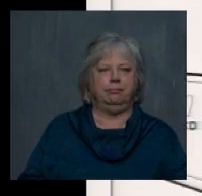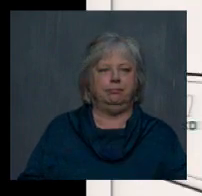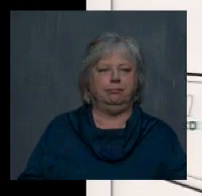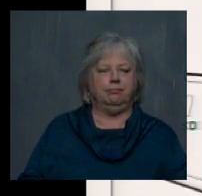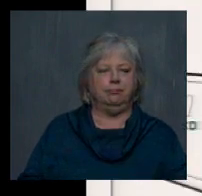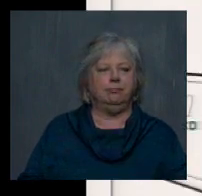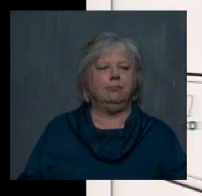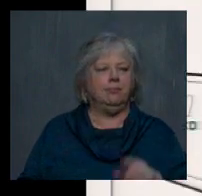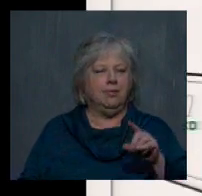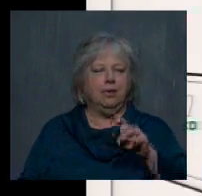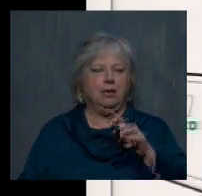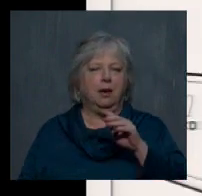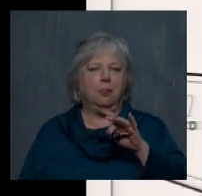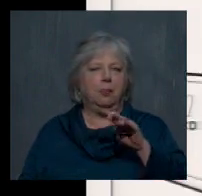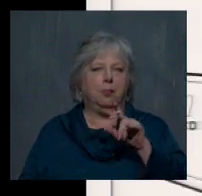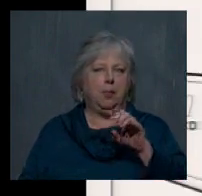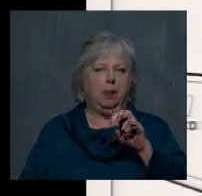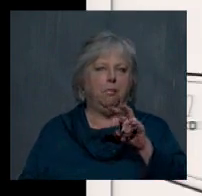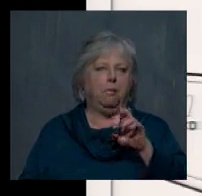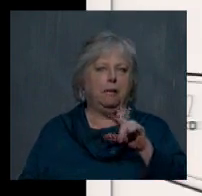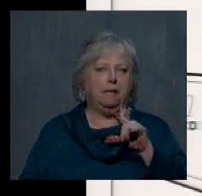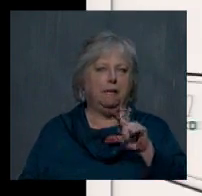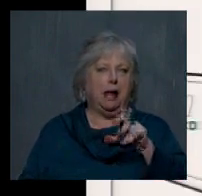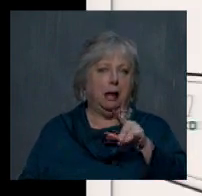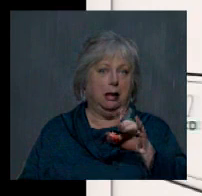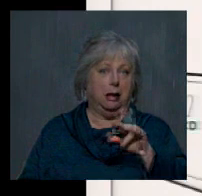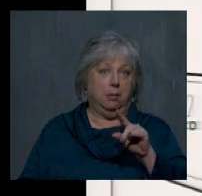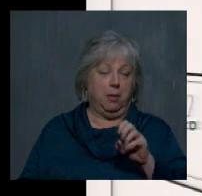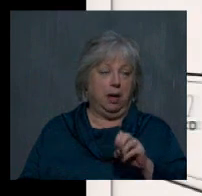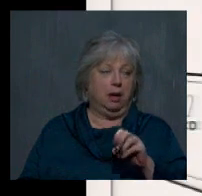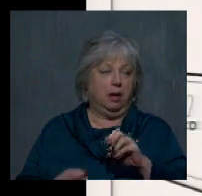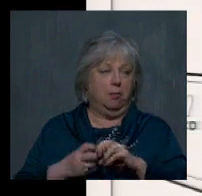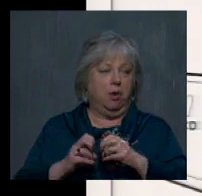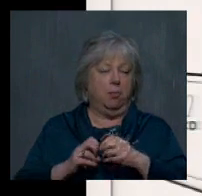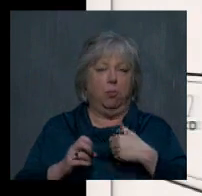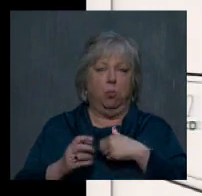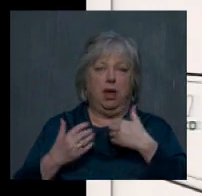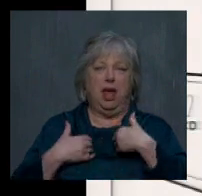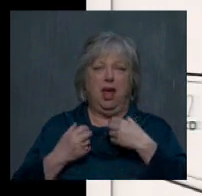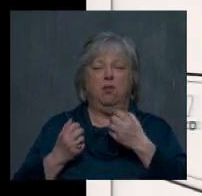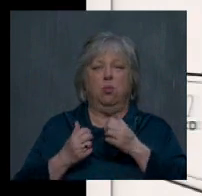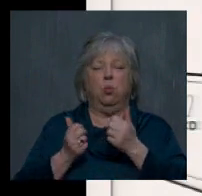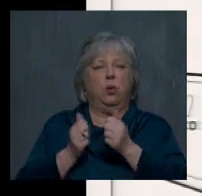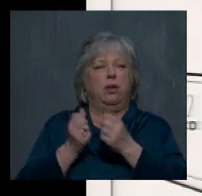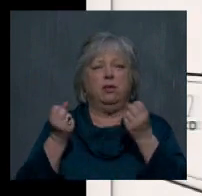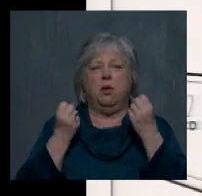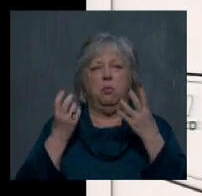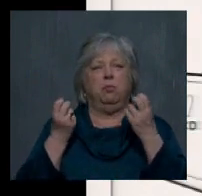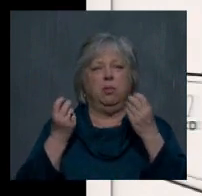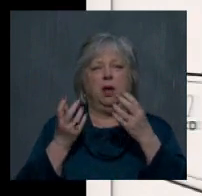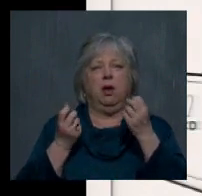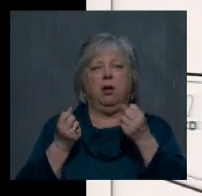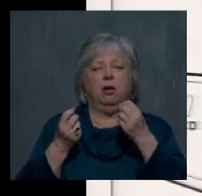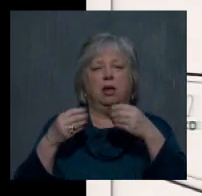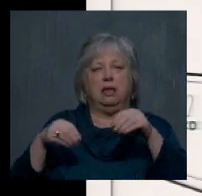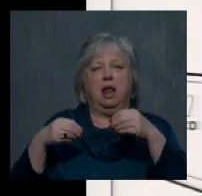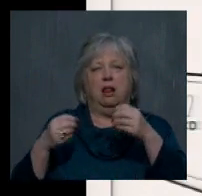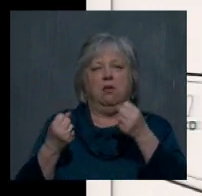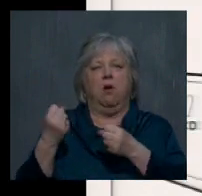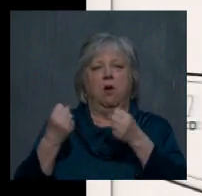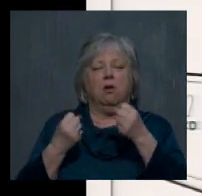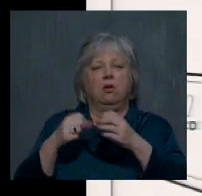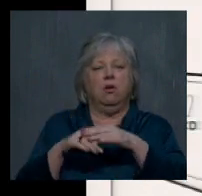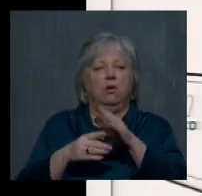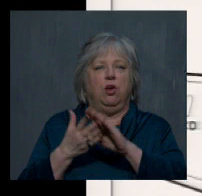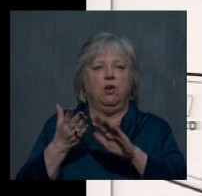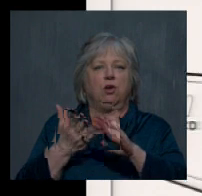Yeah, here in Maple Pike, because the problem we have on Maple Pike, all sorry. lots, diversity, is try out